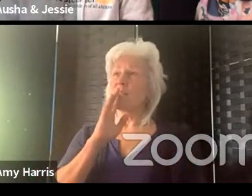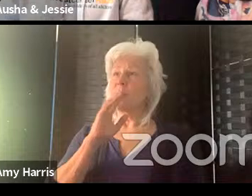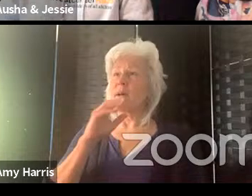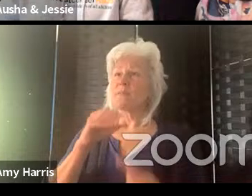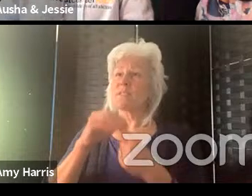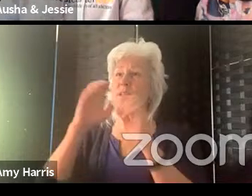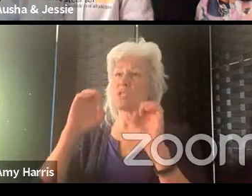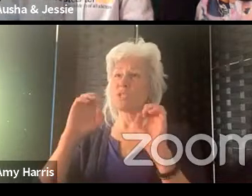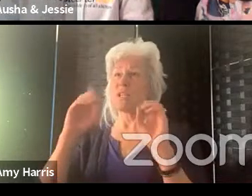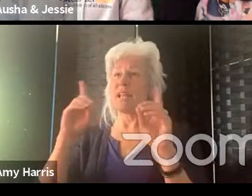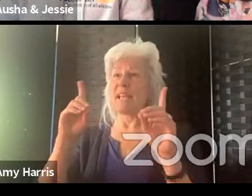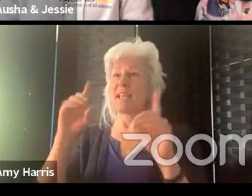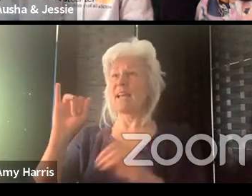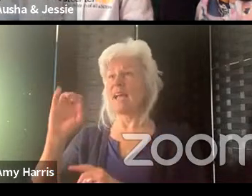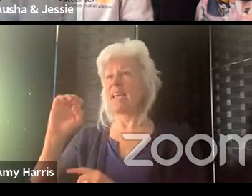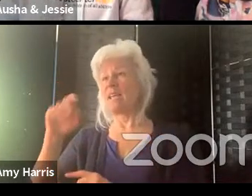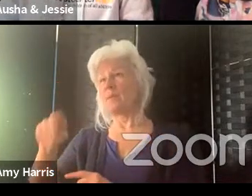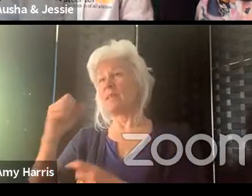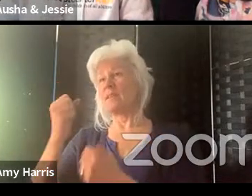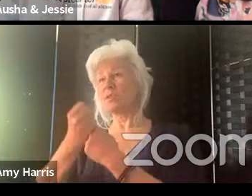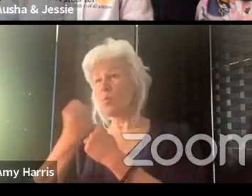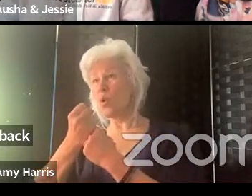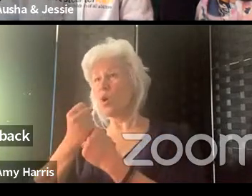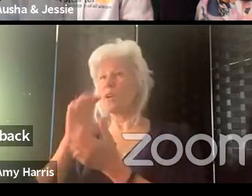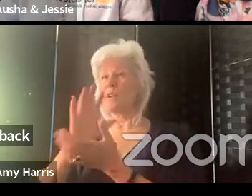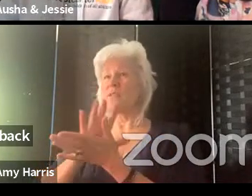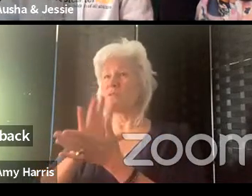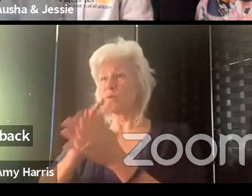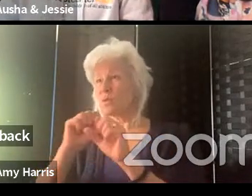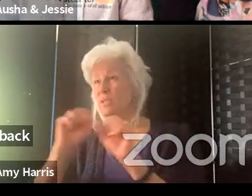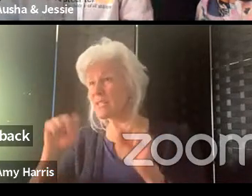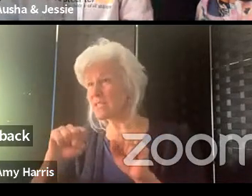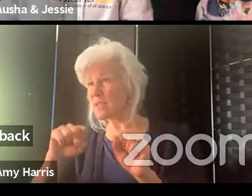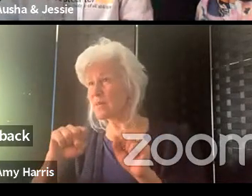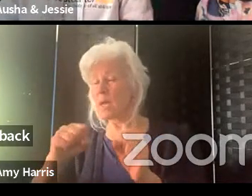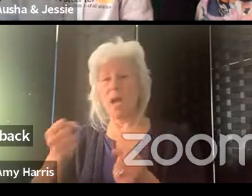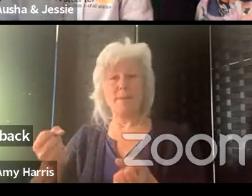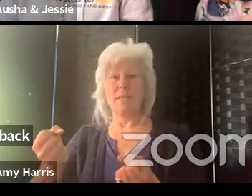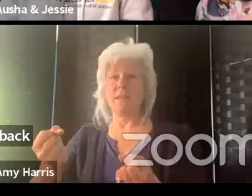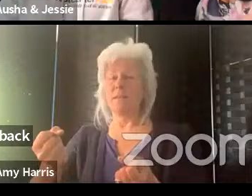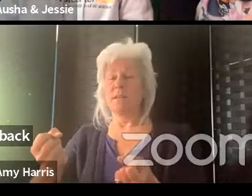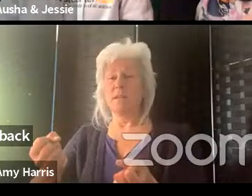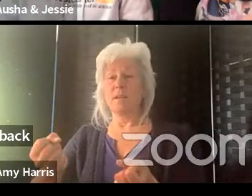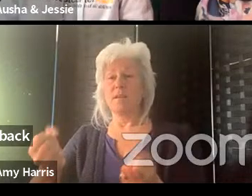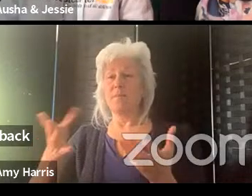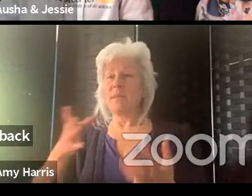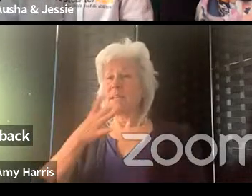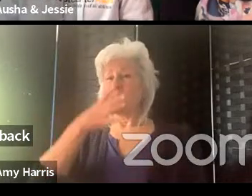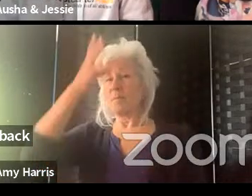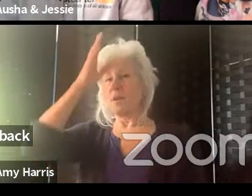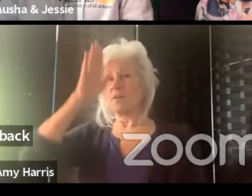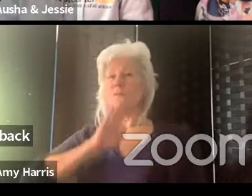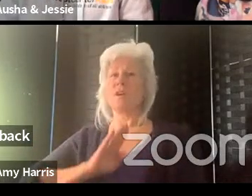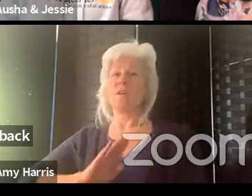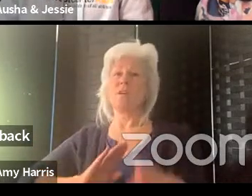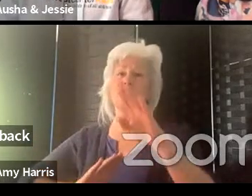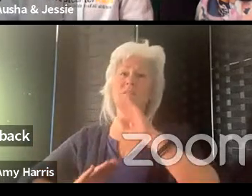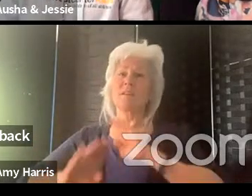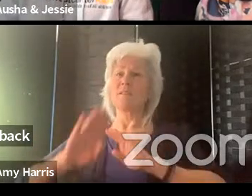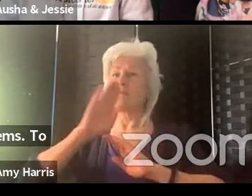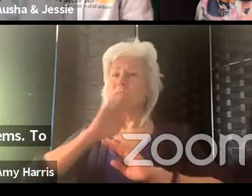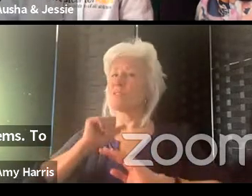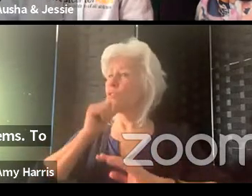support within the school system, there are a lot of parents who honestly are frustrated, lost, don't